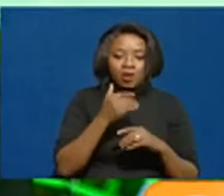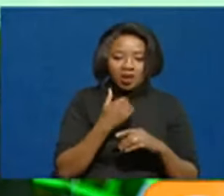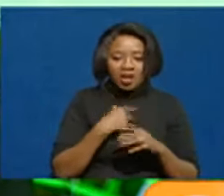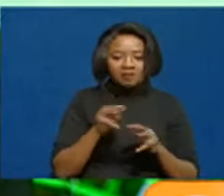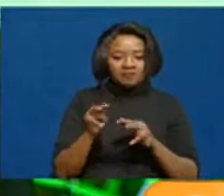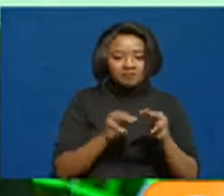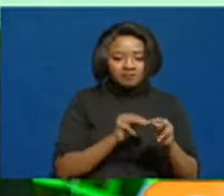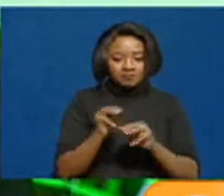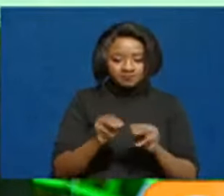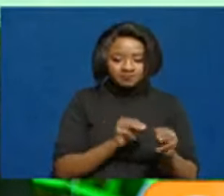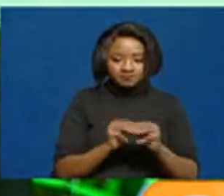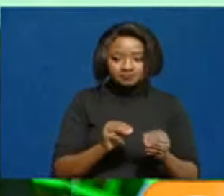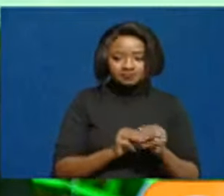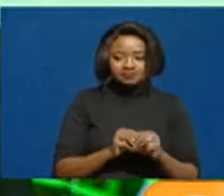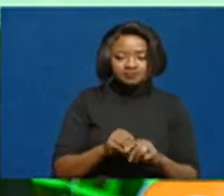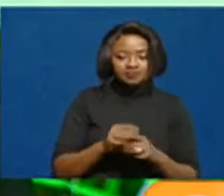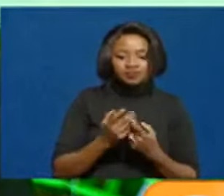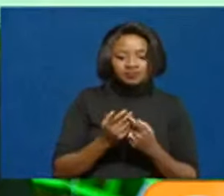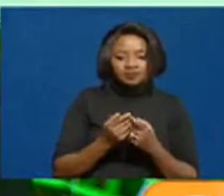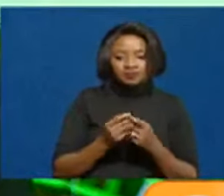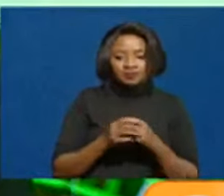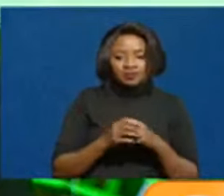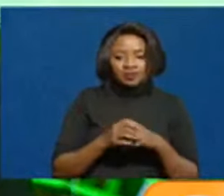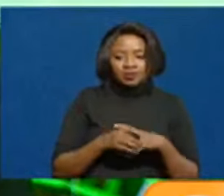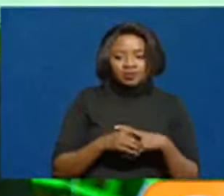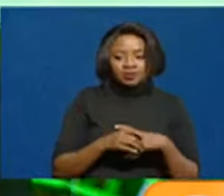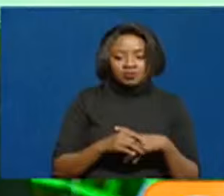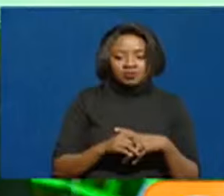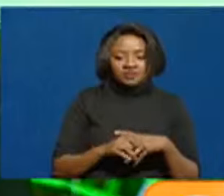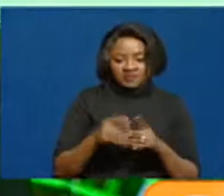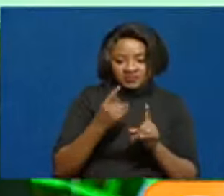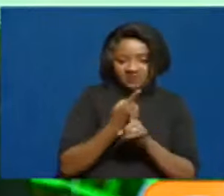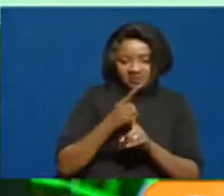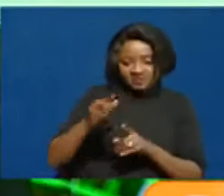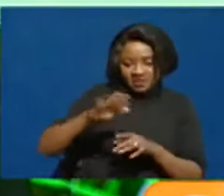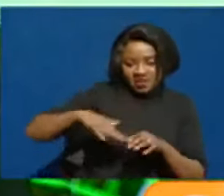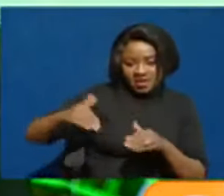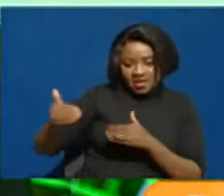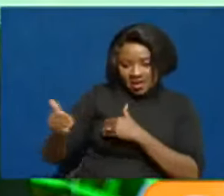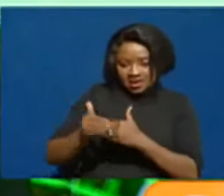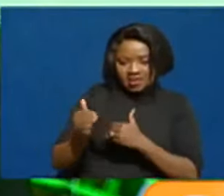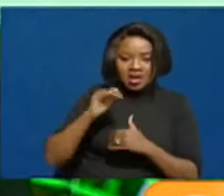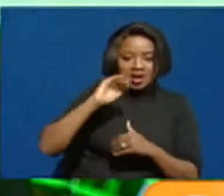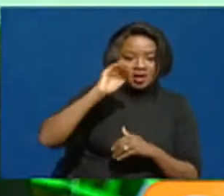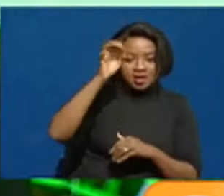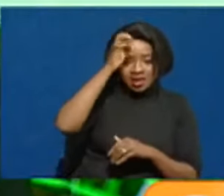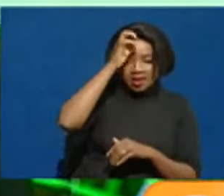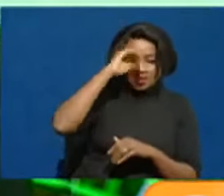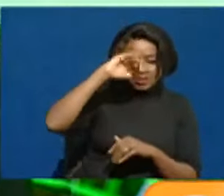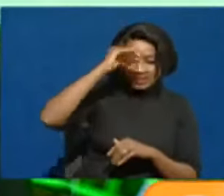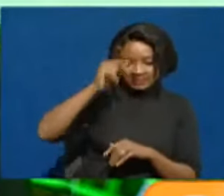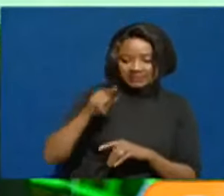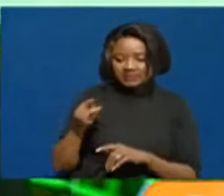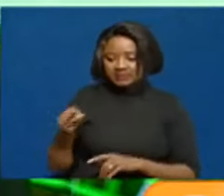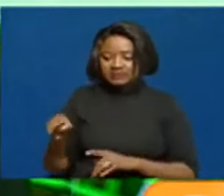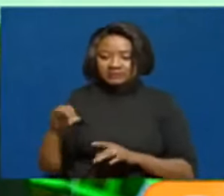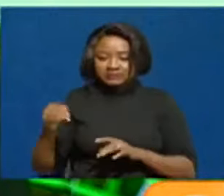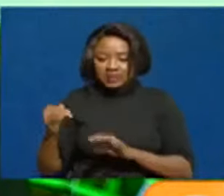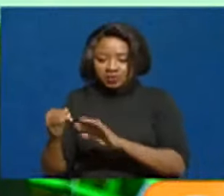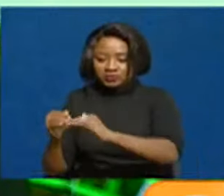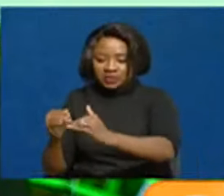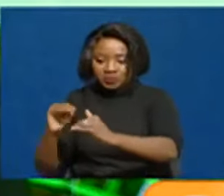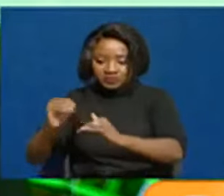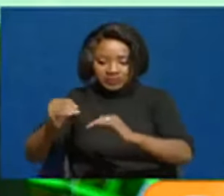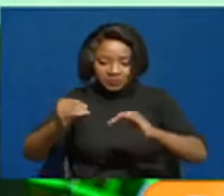of peri-urban areas that are adjacent to Eldoret City now into the future. For example, for